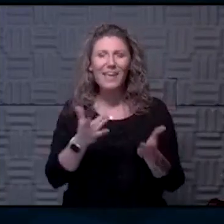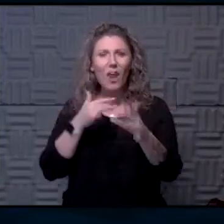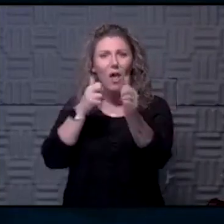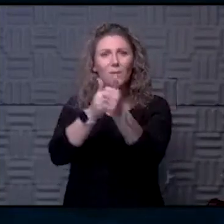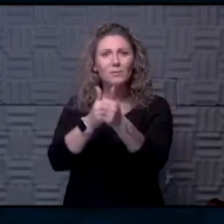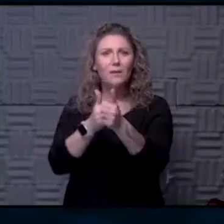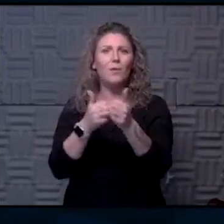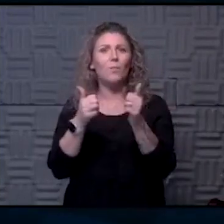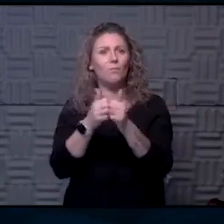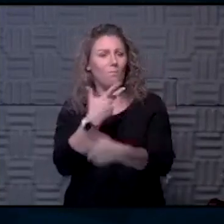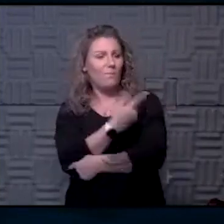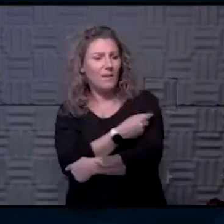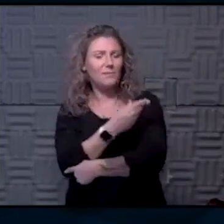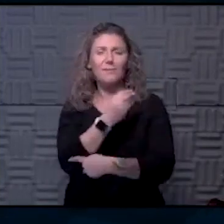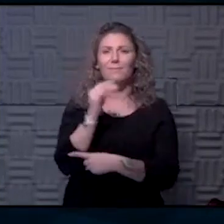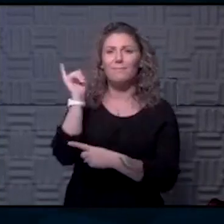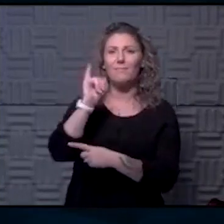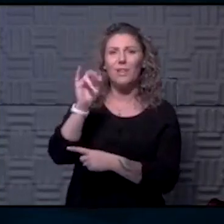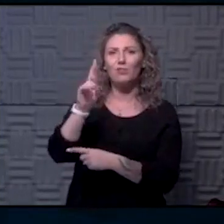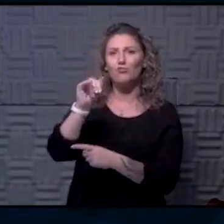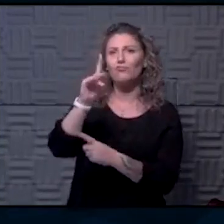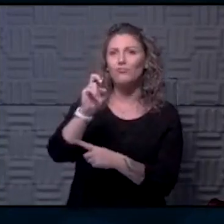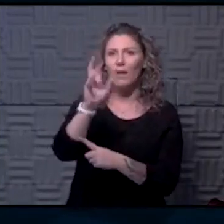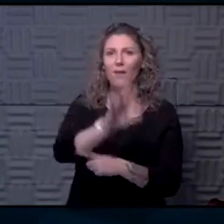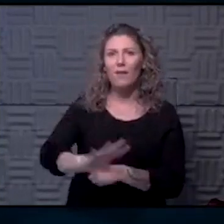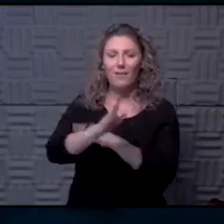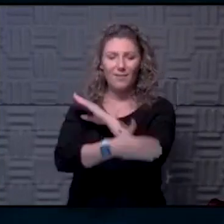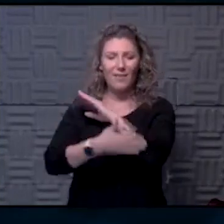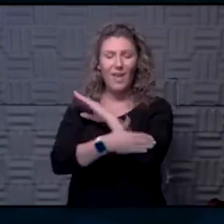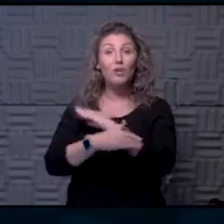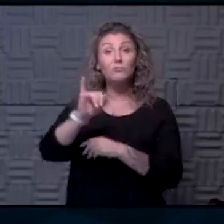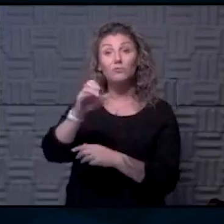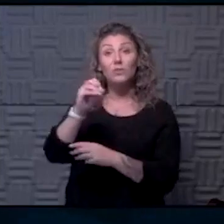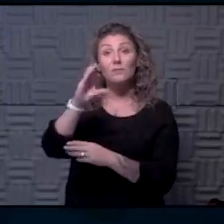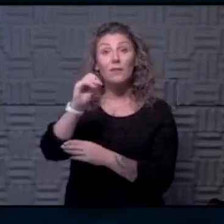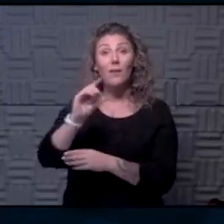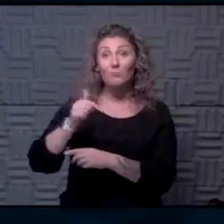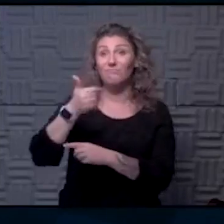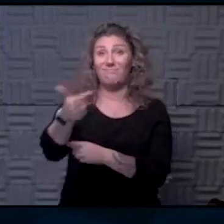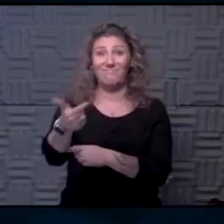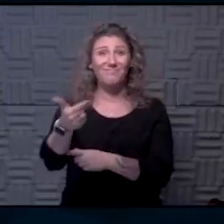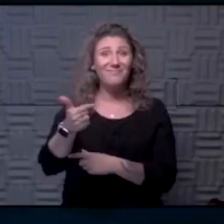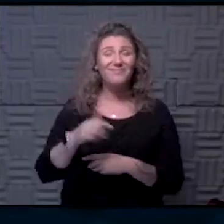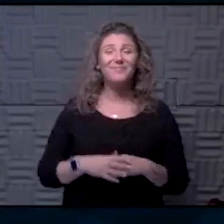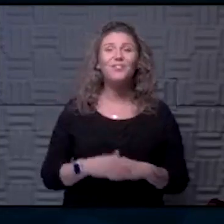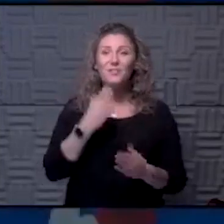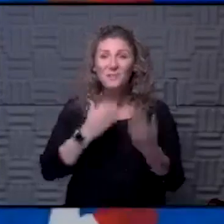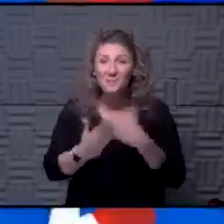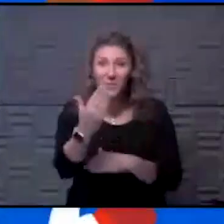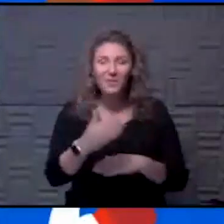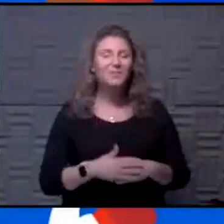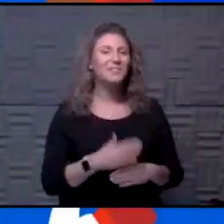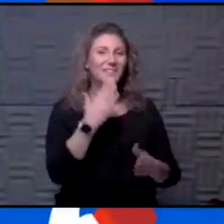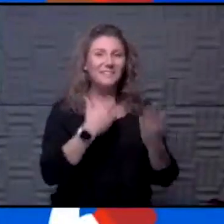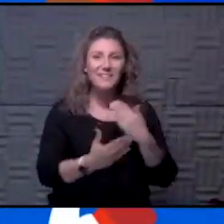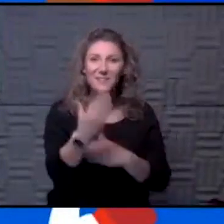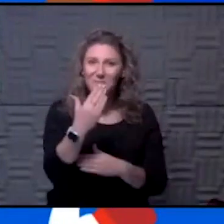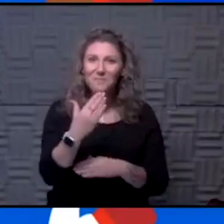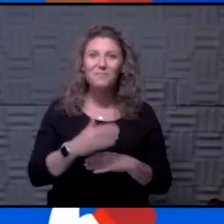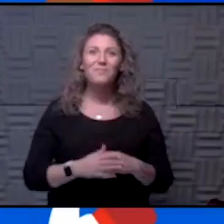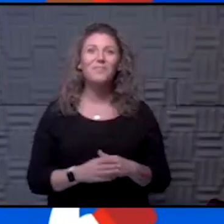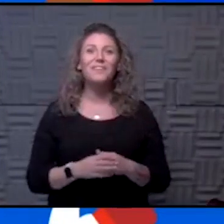vaccination and infection rates in your counties. I'm going to go to Johnson County first, and Dr. Areola. Good morning. Good morning,